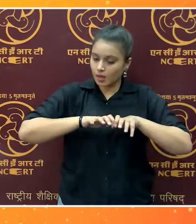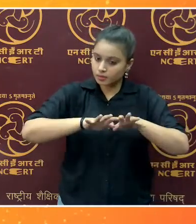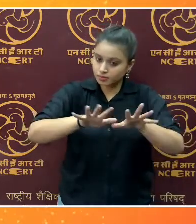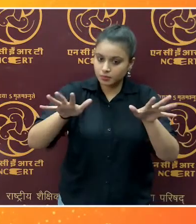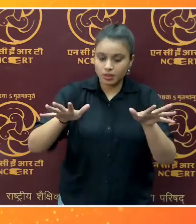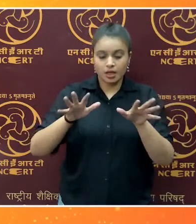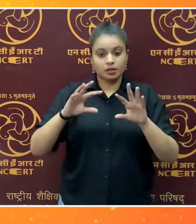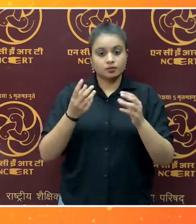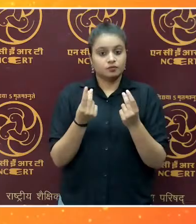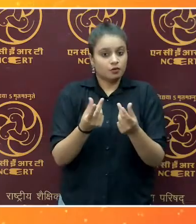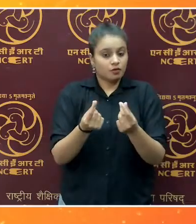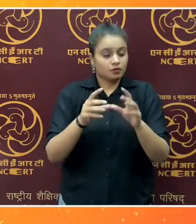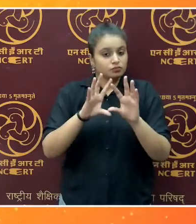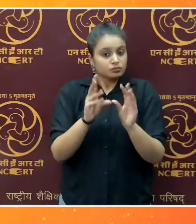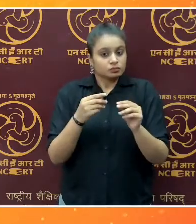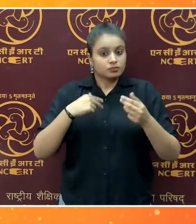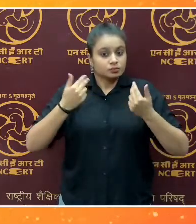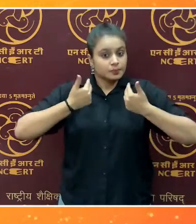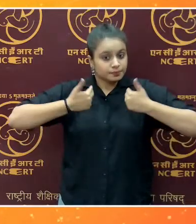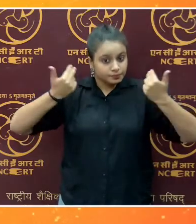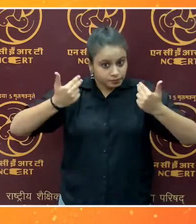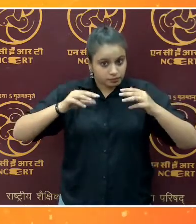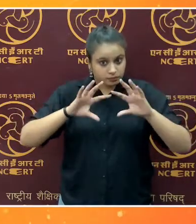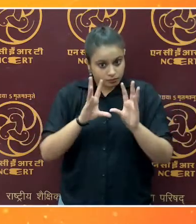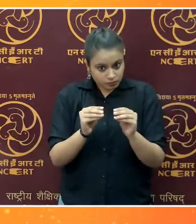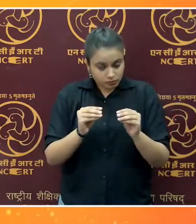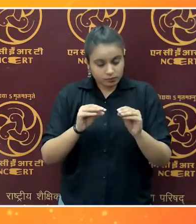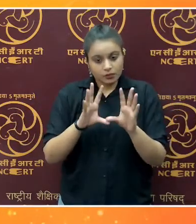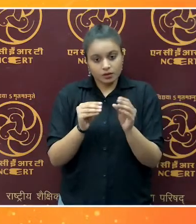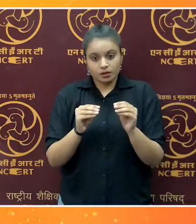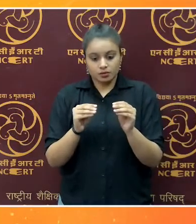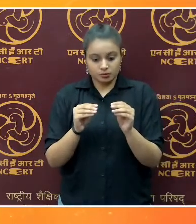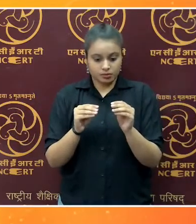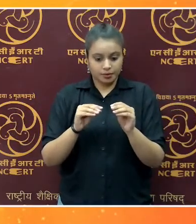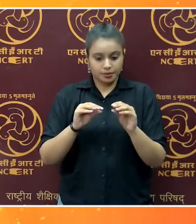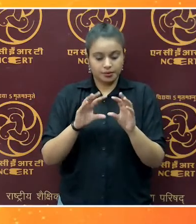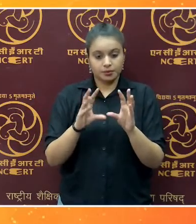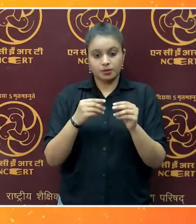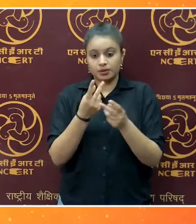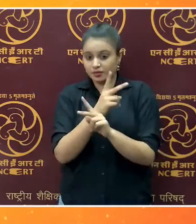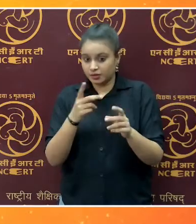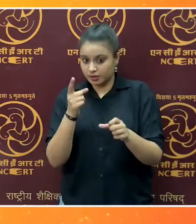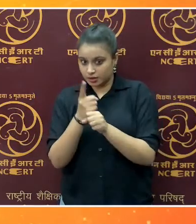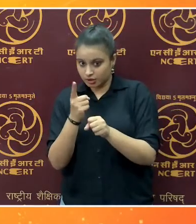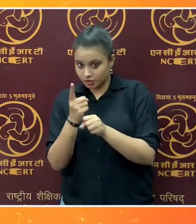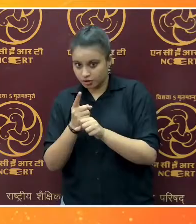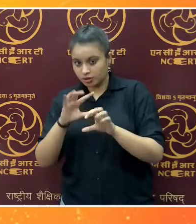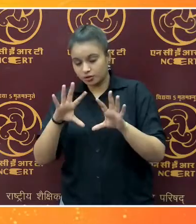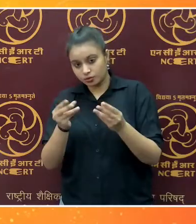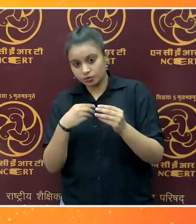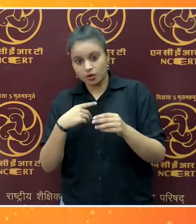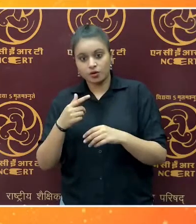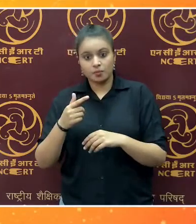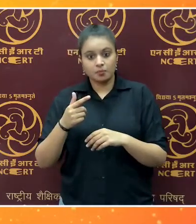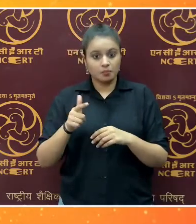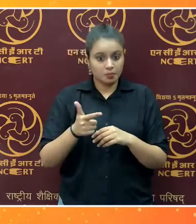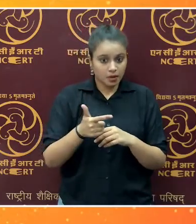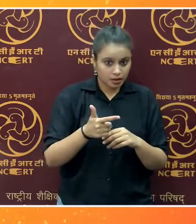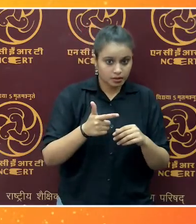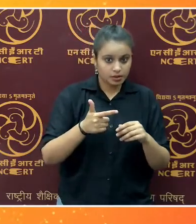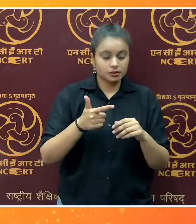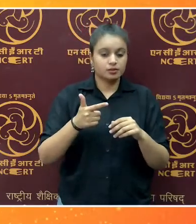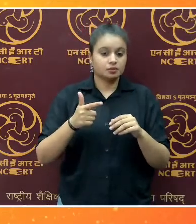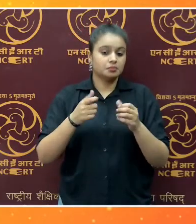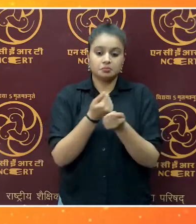quickly meaning that the fame of Dr. Dolittle grew, and all kinds of creatures. So mice is the plural of